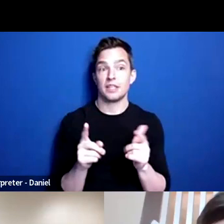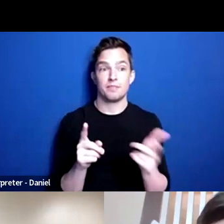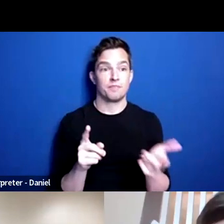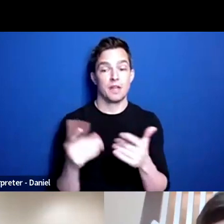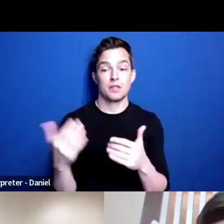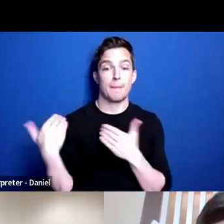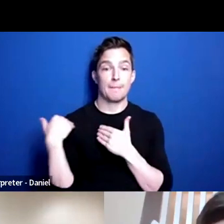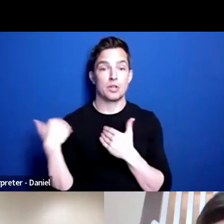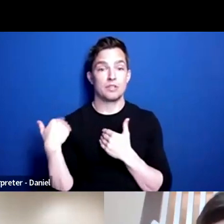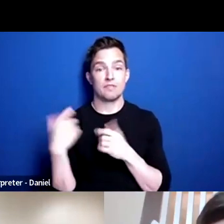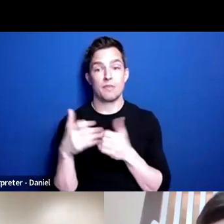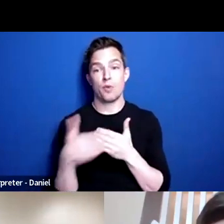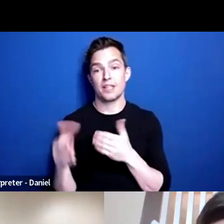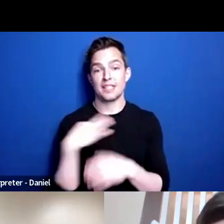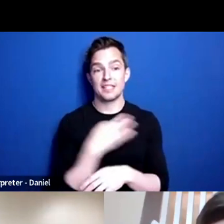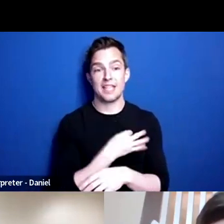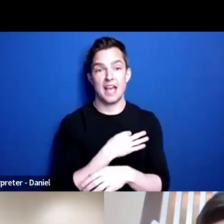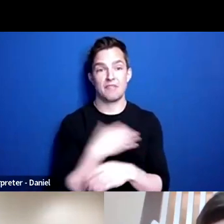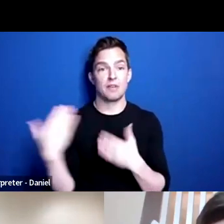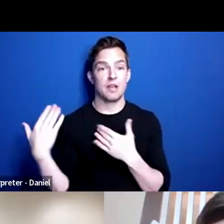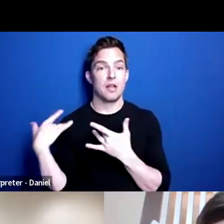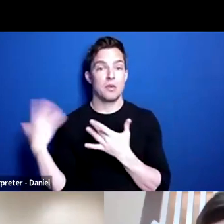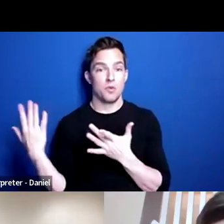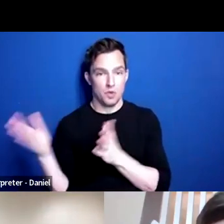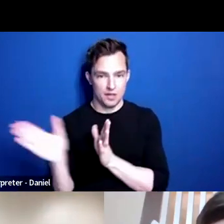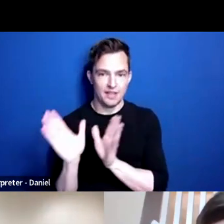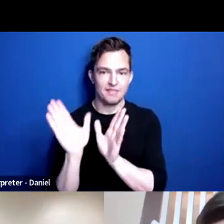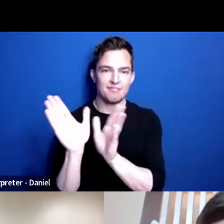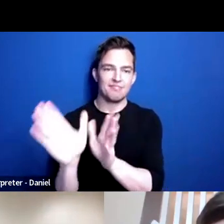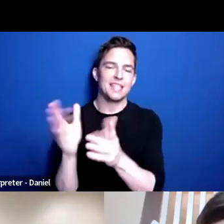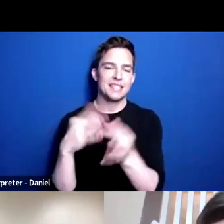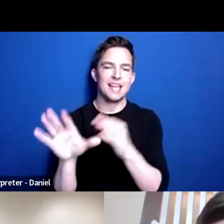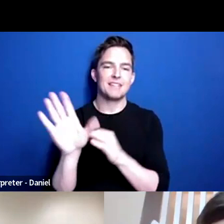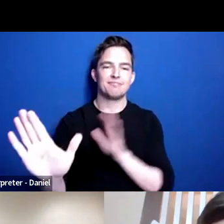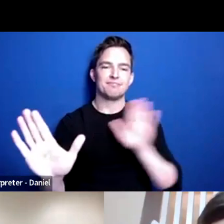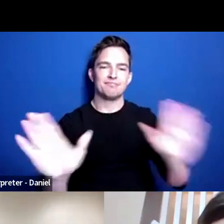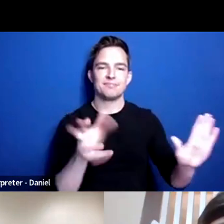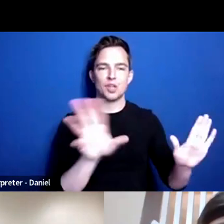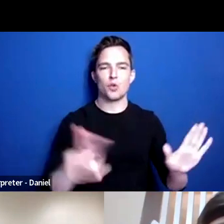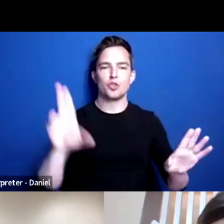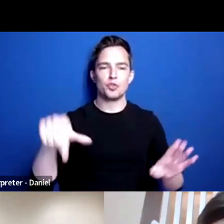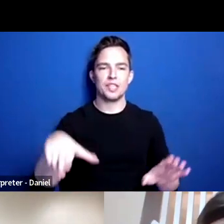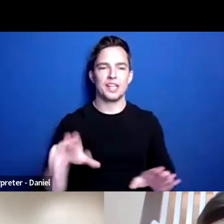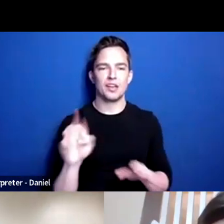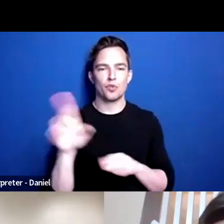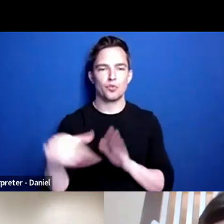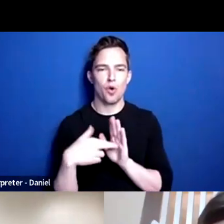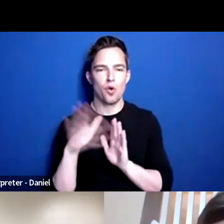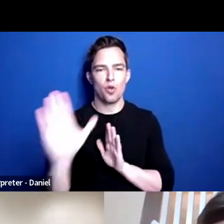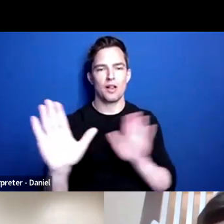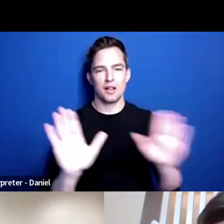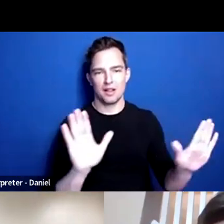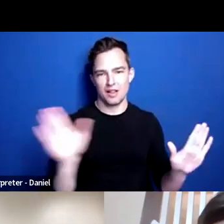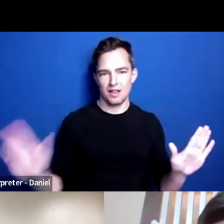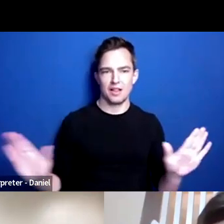off of the rest of the staff so they can kind of focus on their unique roles, and also developing relationships. The case